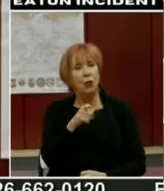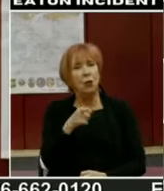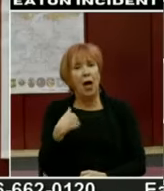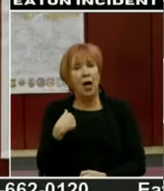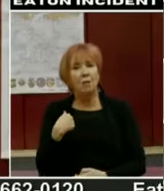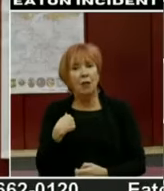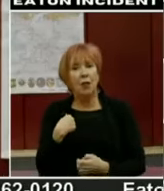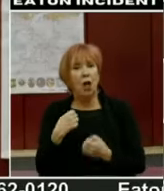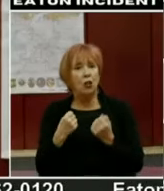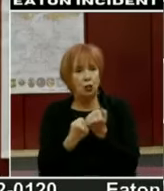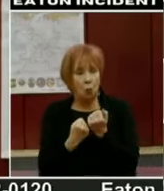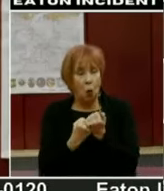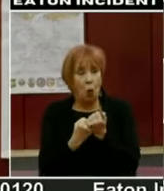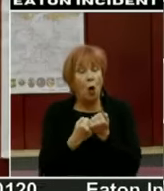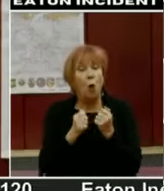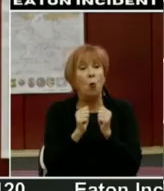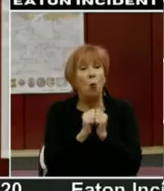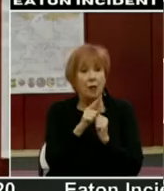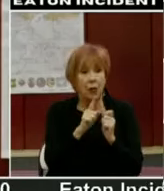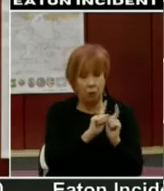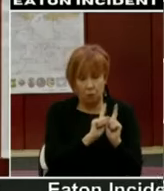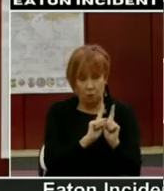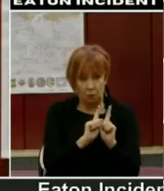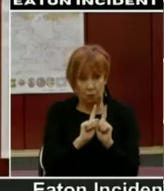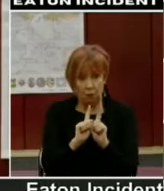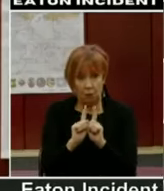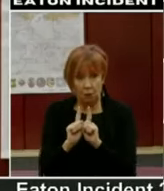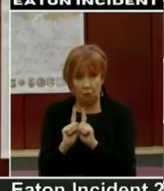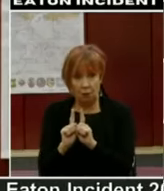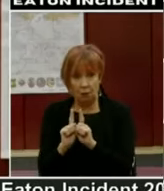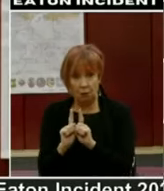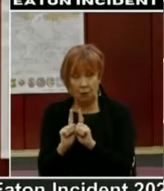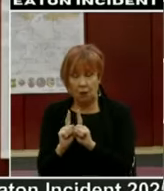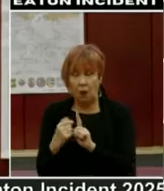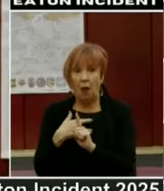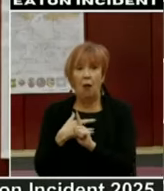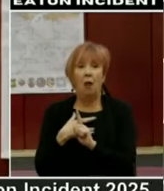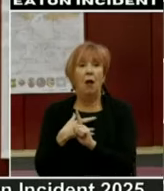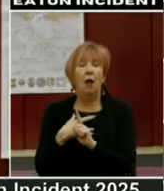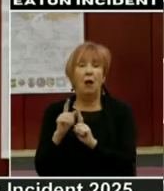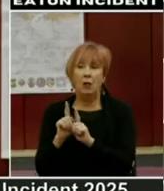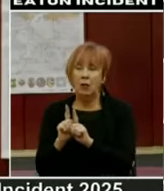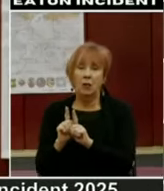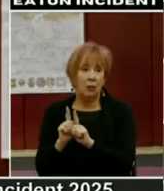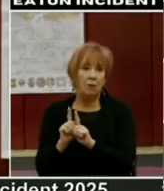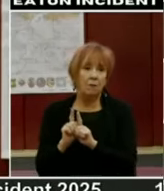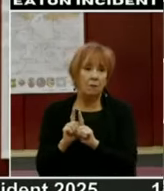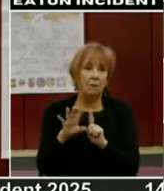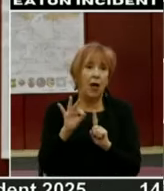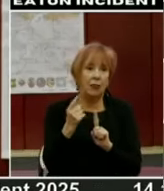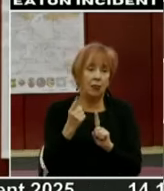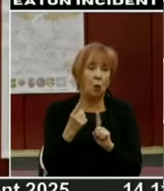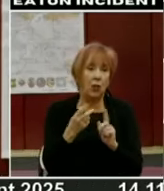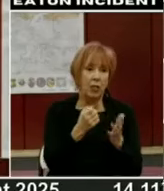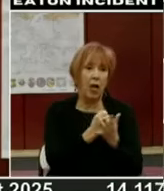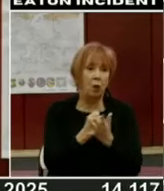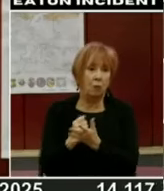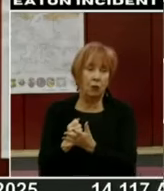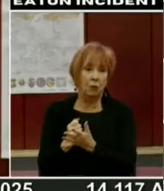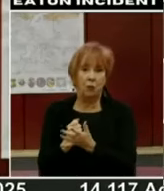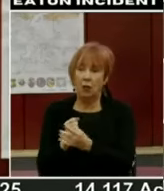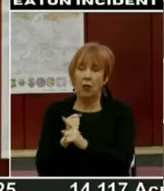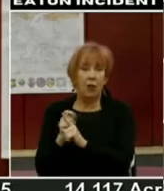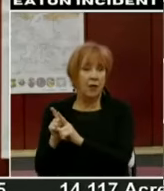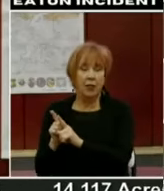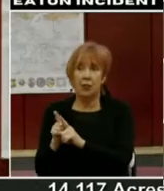with you. And if you don't, please see if you can seek help if you need so, because this is could be